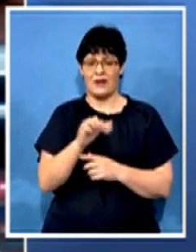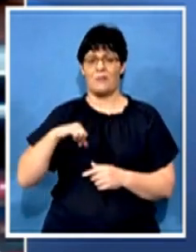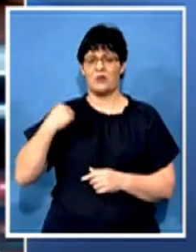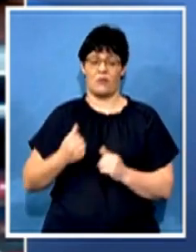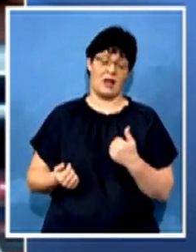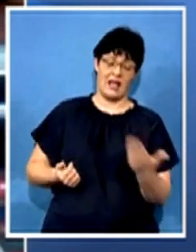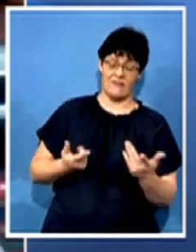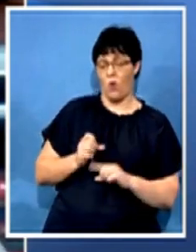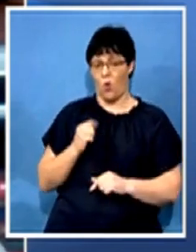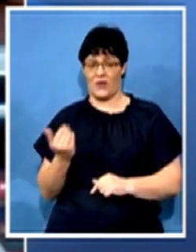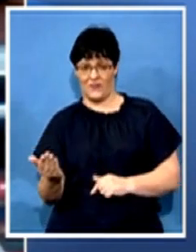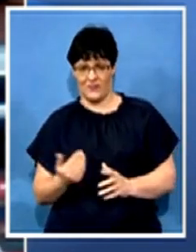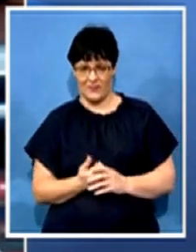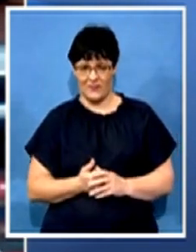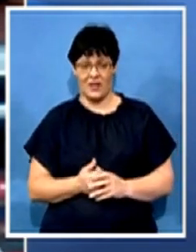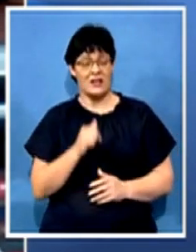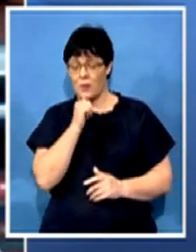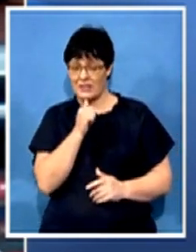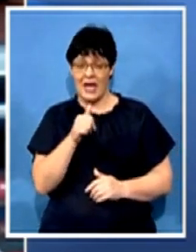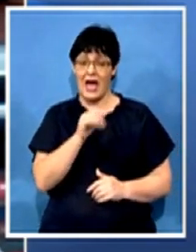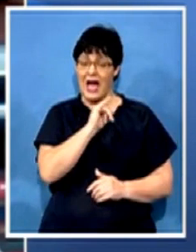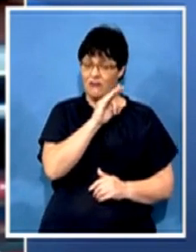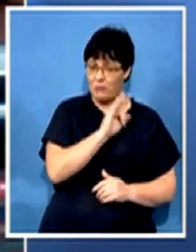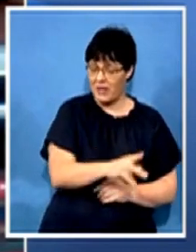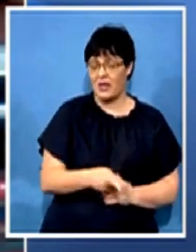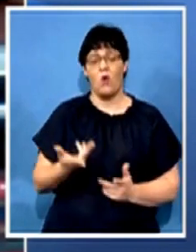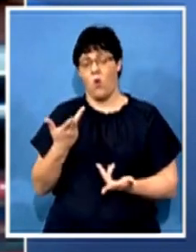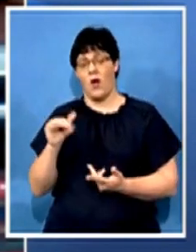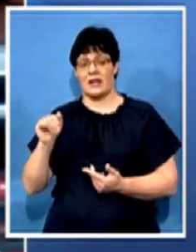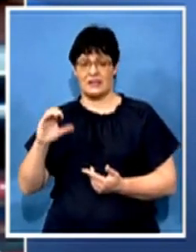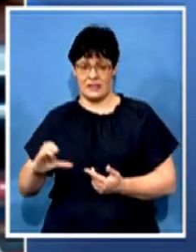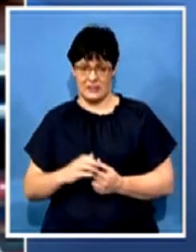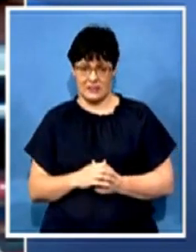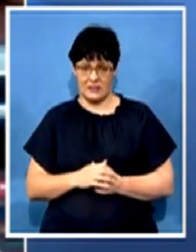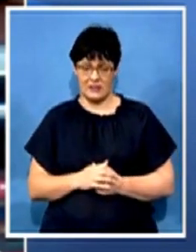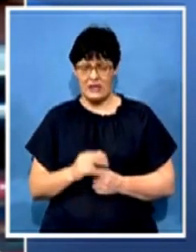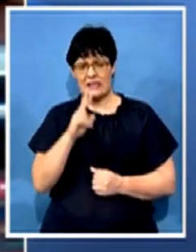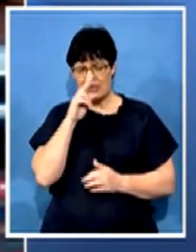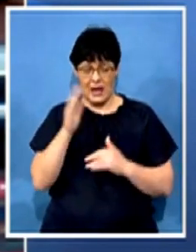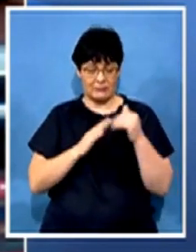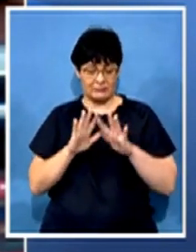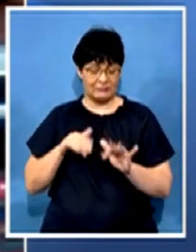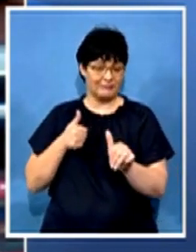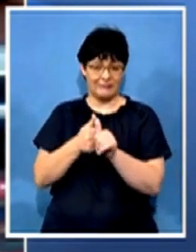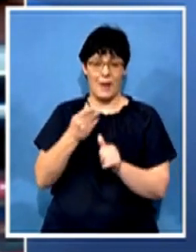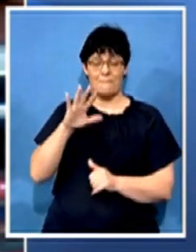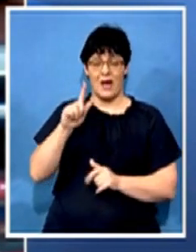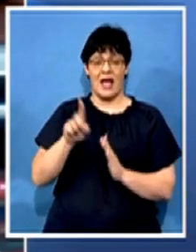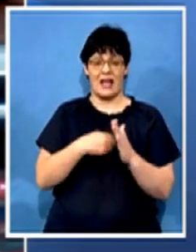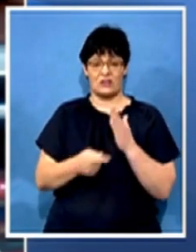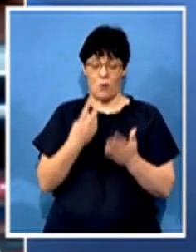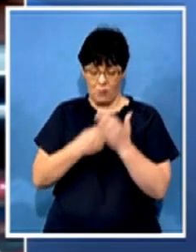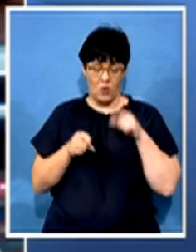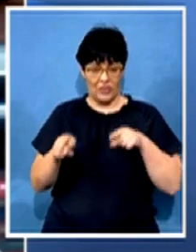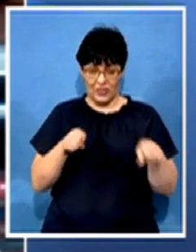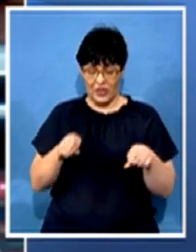ANC or the IFP. So you could see that on the build up to this by-election, both the parties tried their level best to